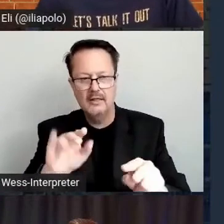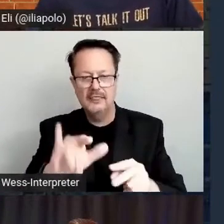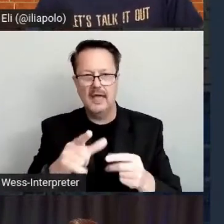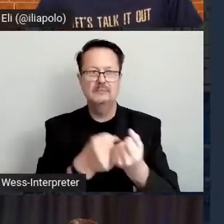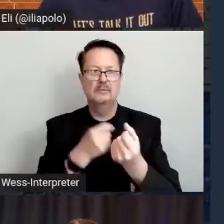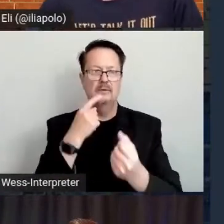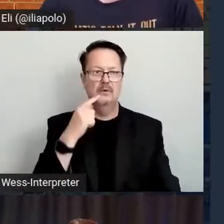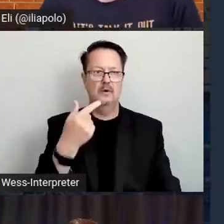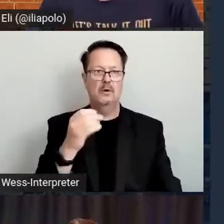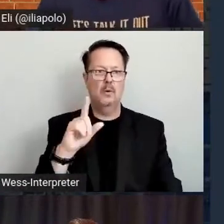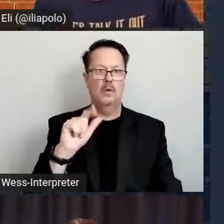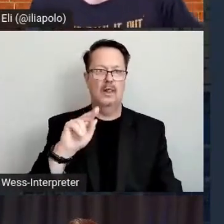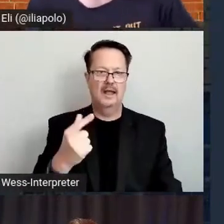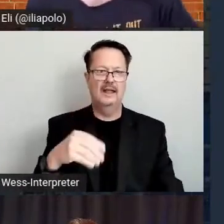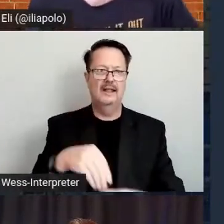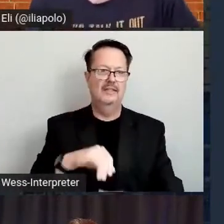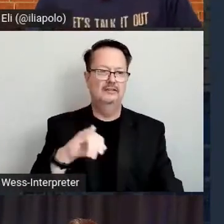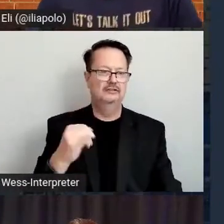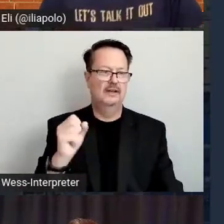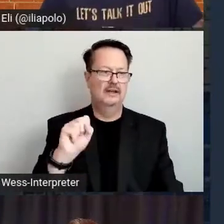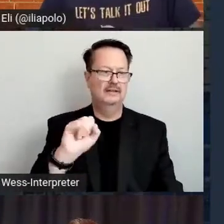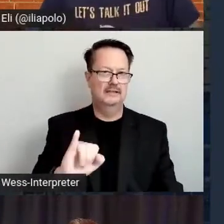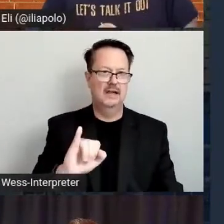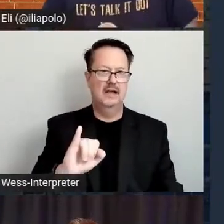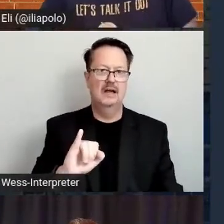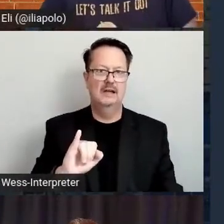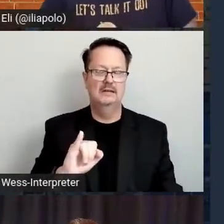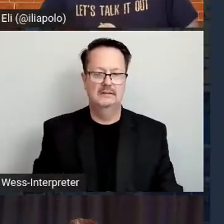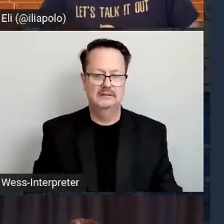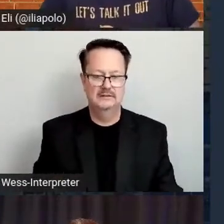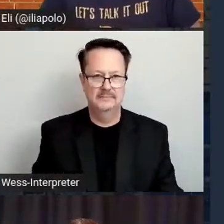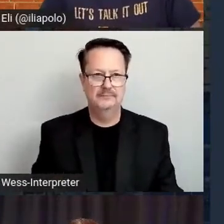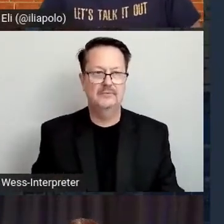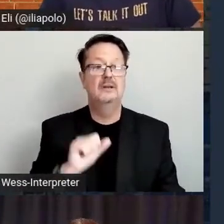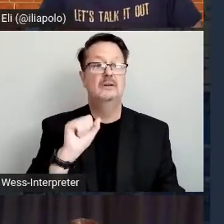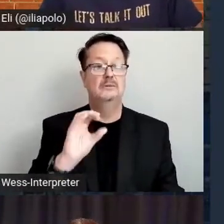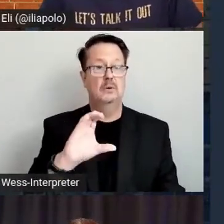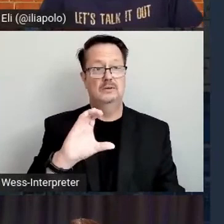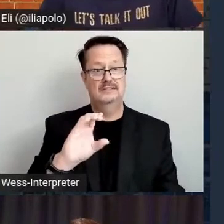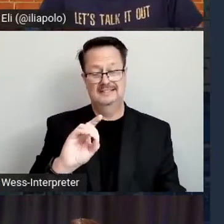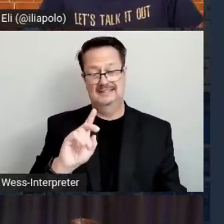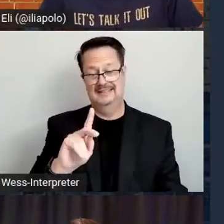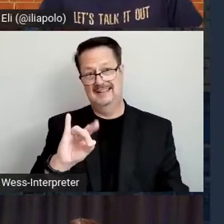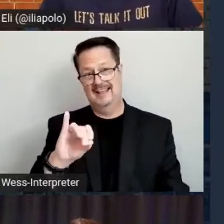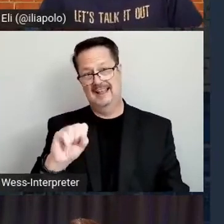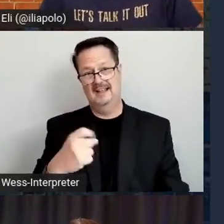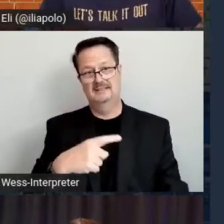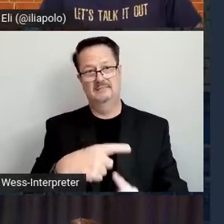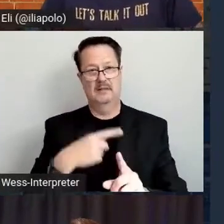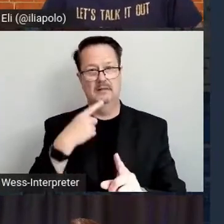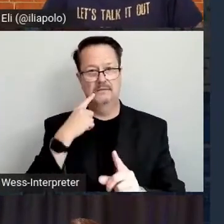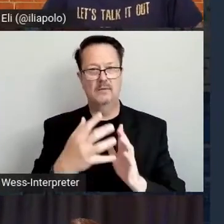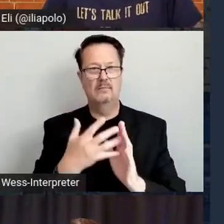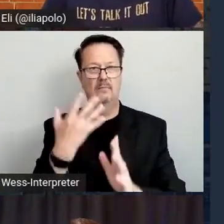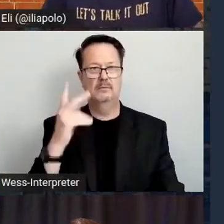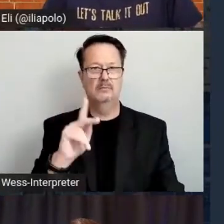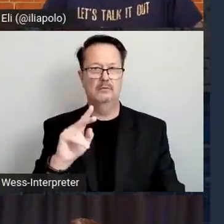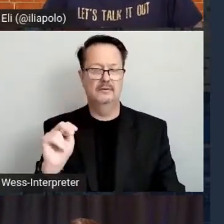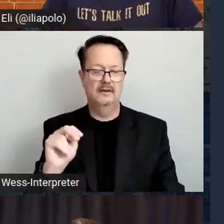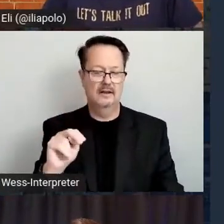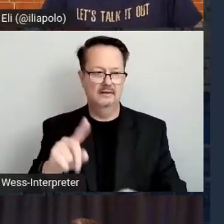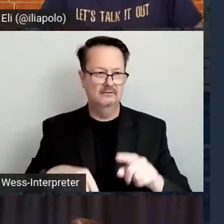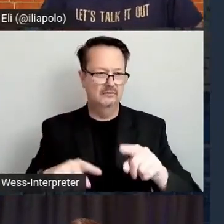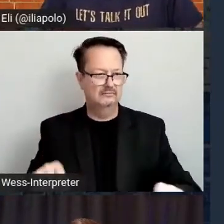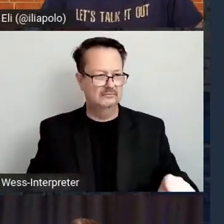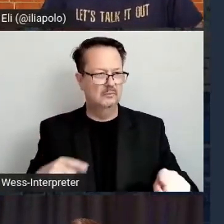Golang in the JSI repo. Okay, so CDK8s Plus for multiple Kubernetes versions. This is also something that we